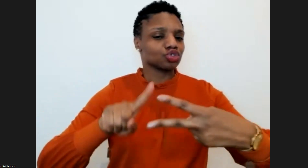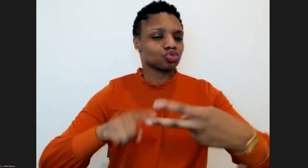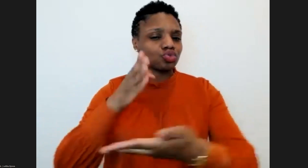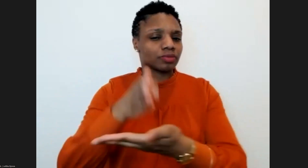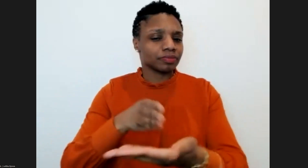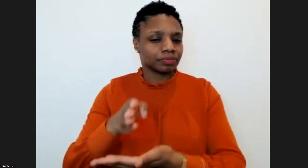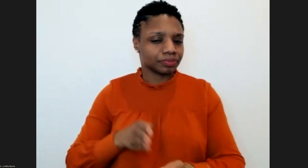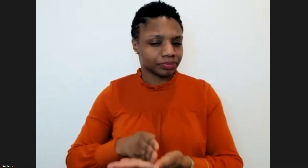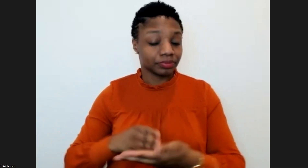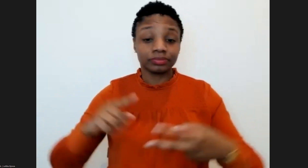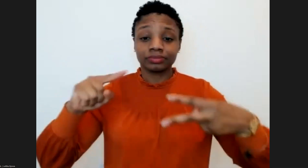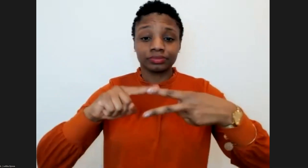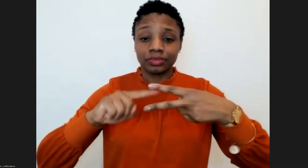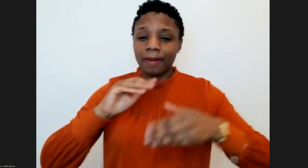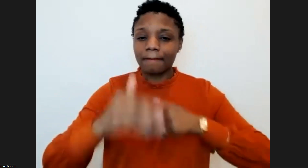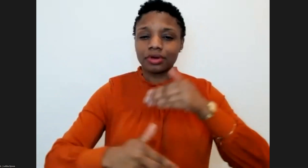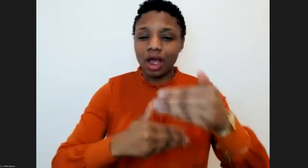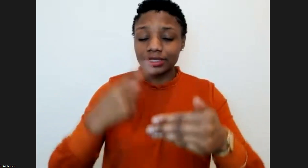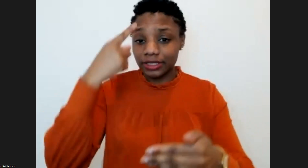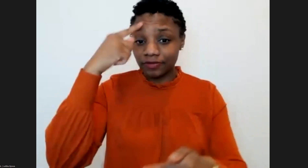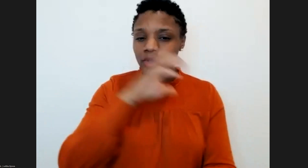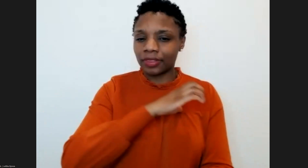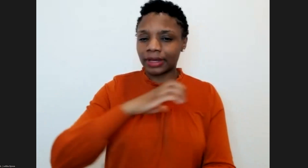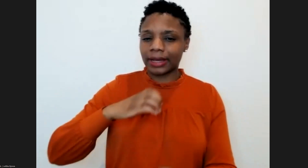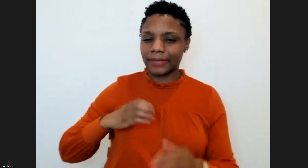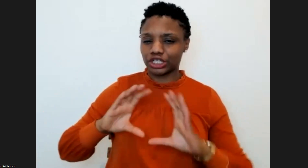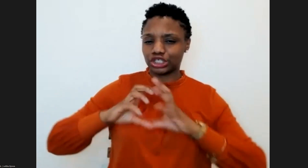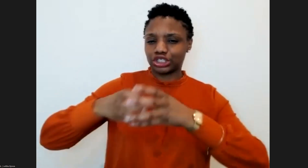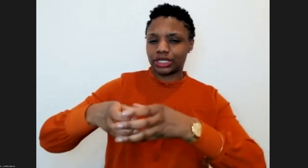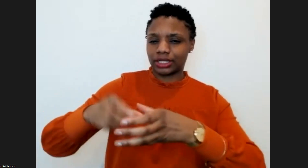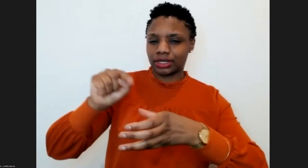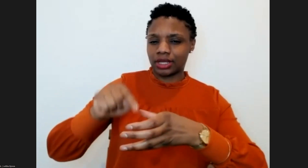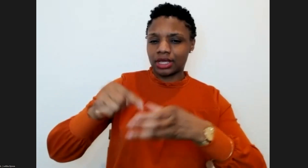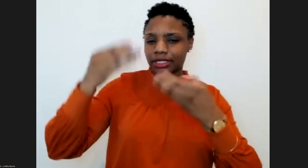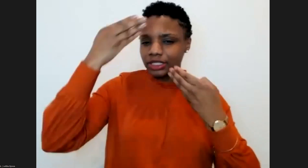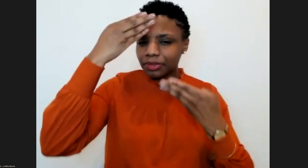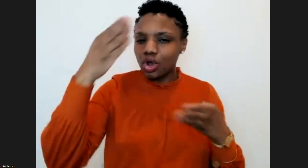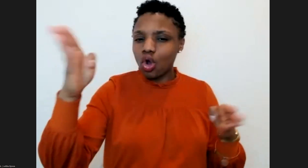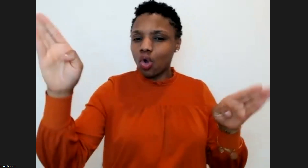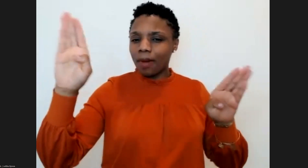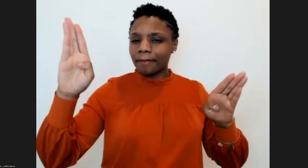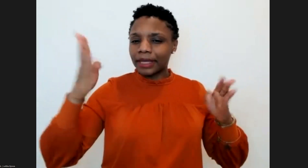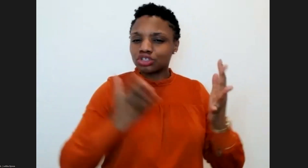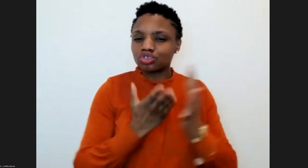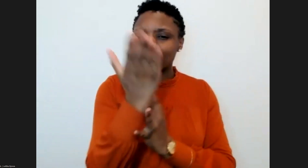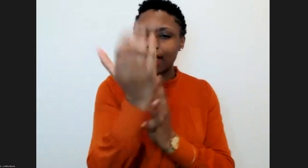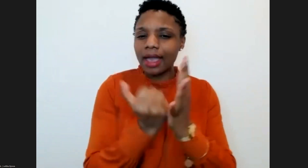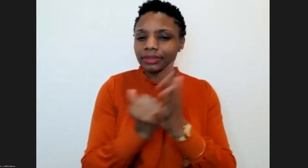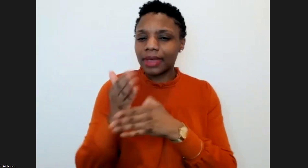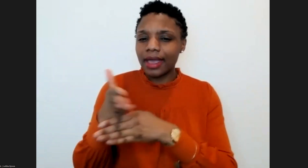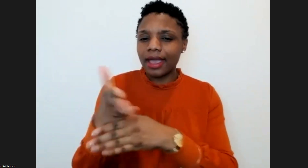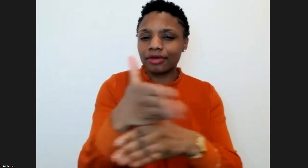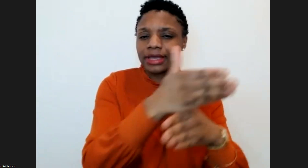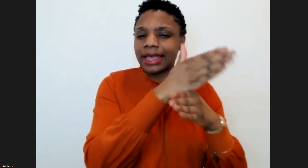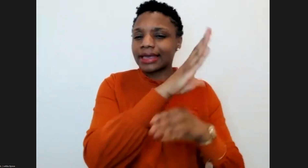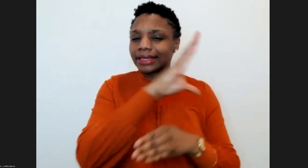the process for the commission to be open and transparent and hear from the